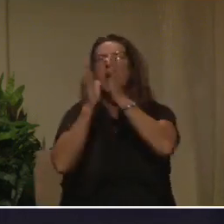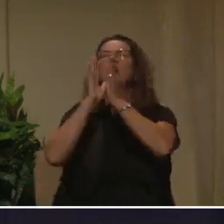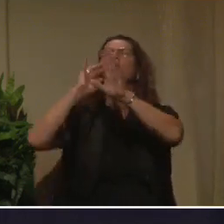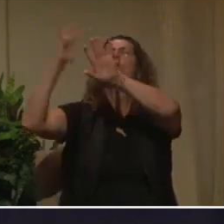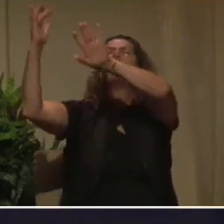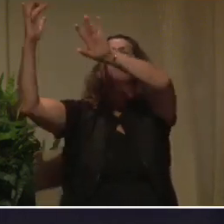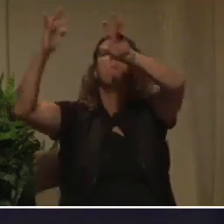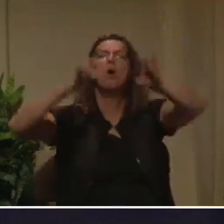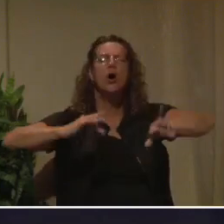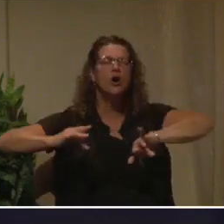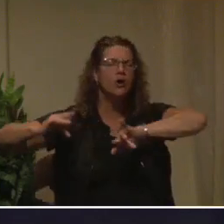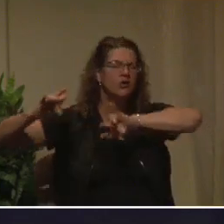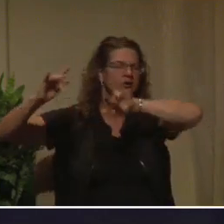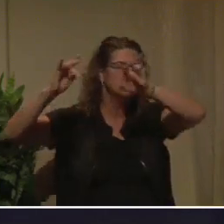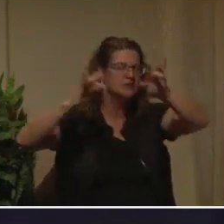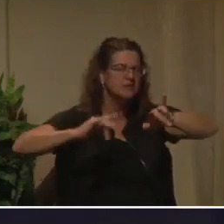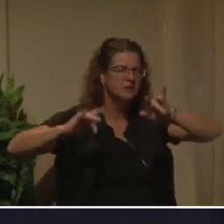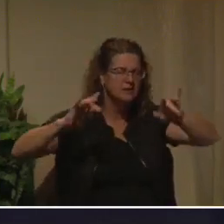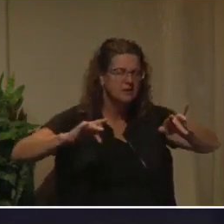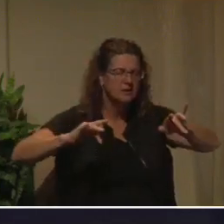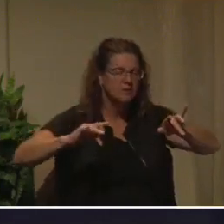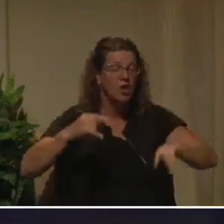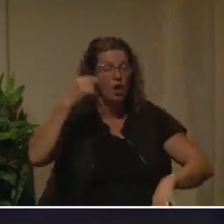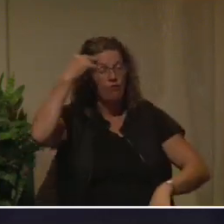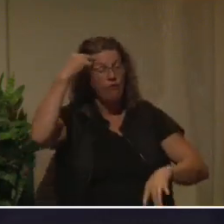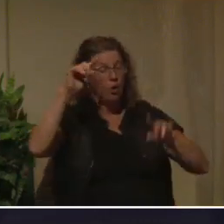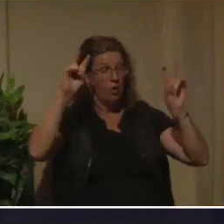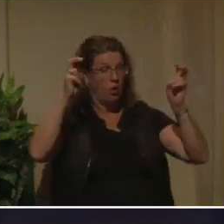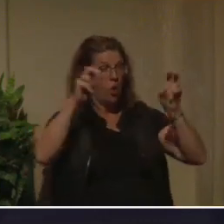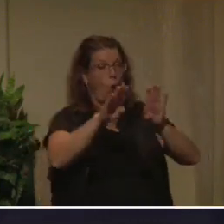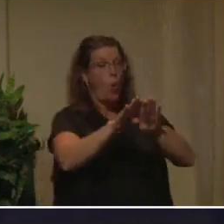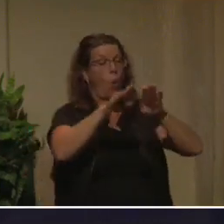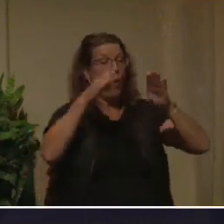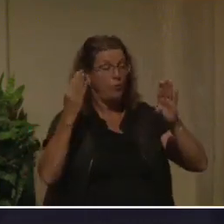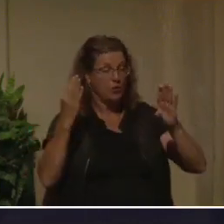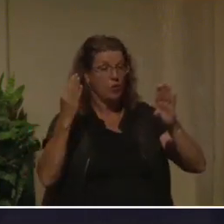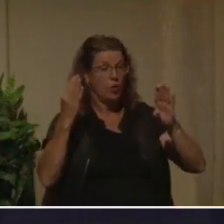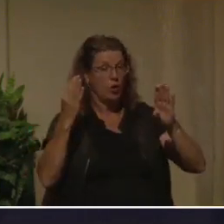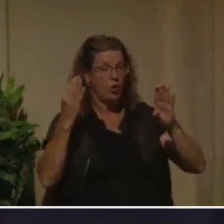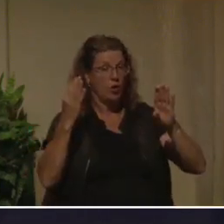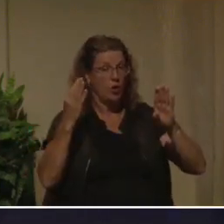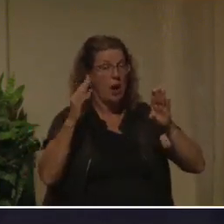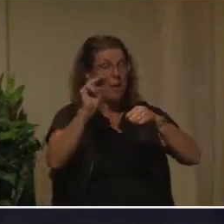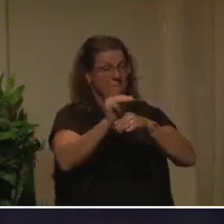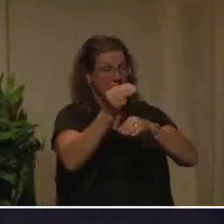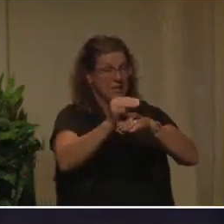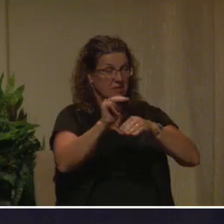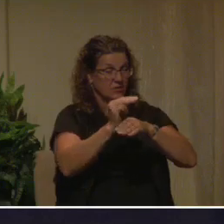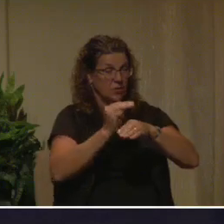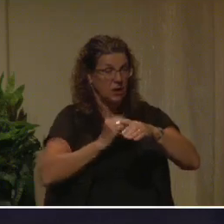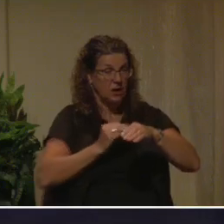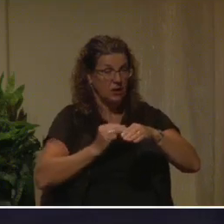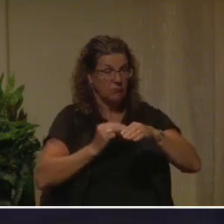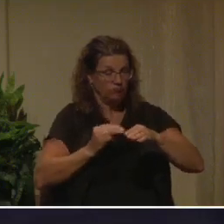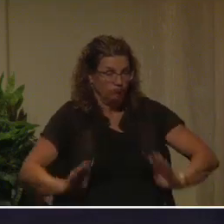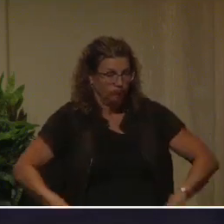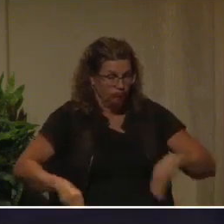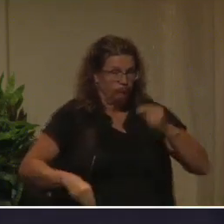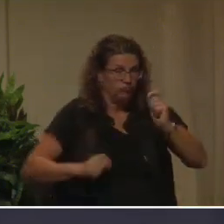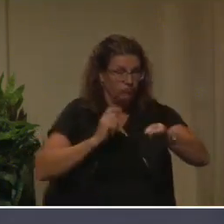And along with the Open Doors ministry today, Lord, we want to pray for our persecuted brothers and sisters around the world